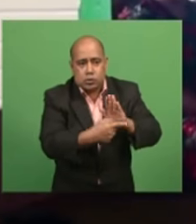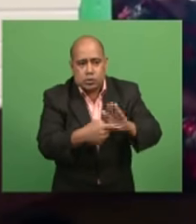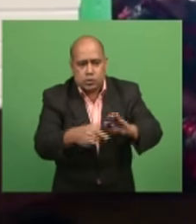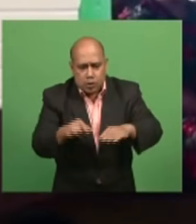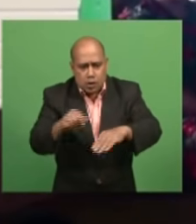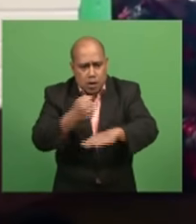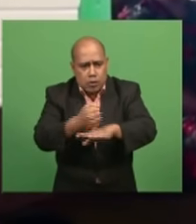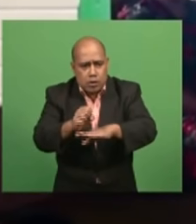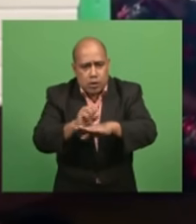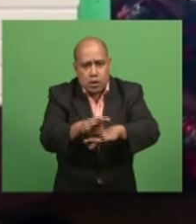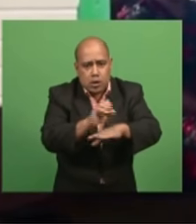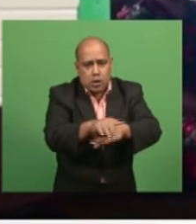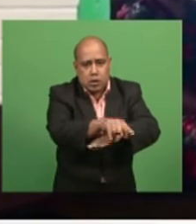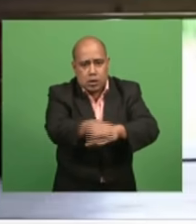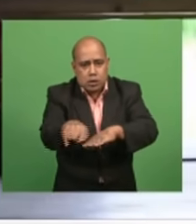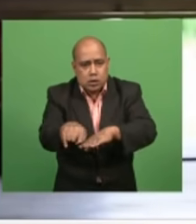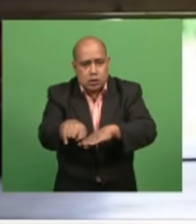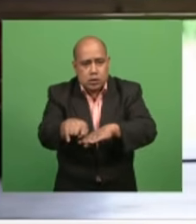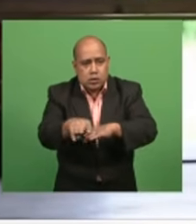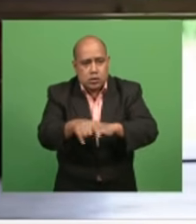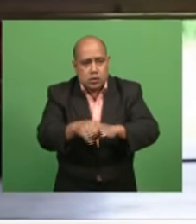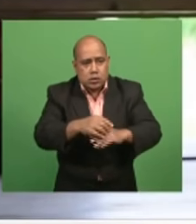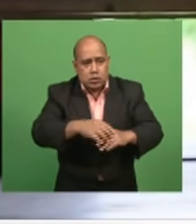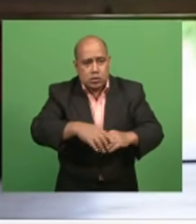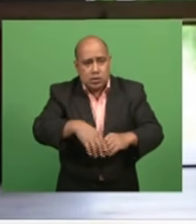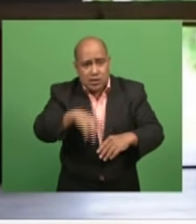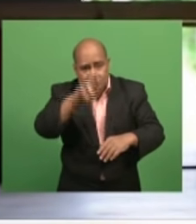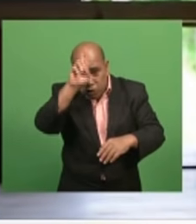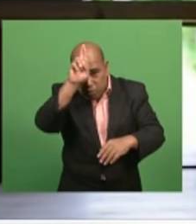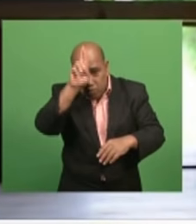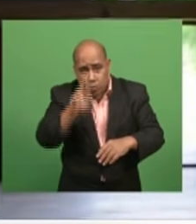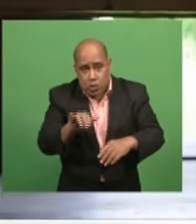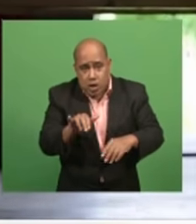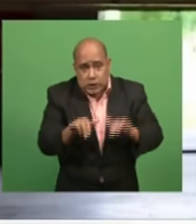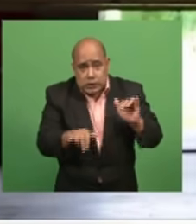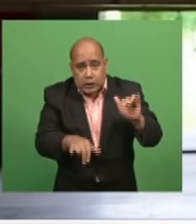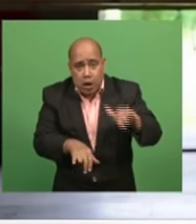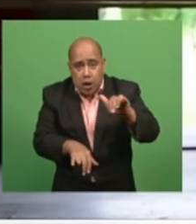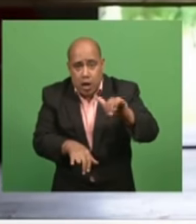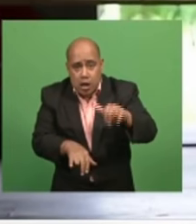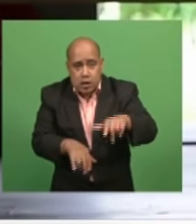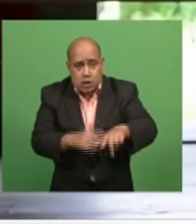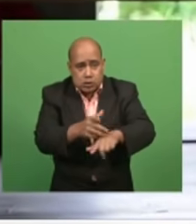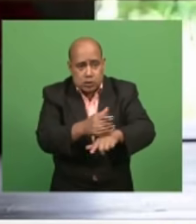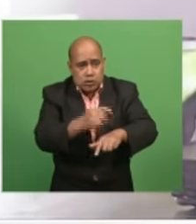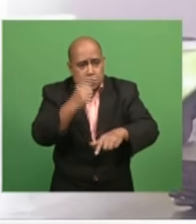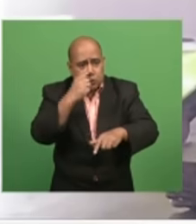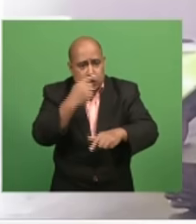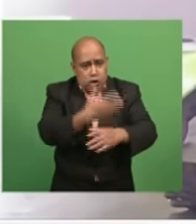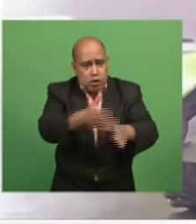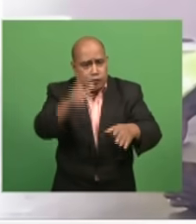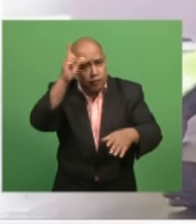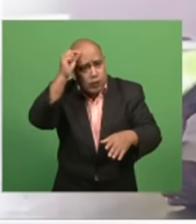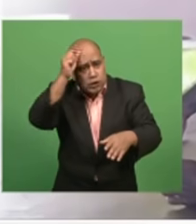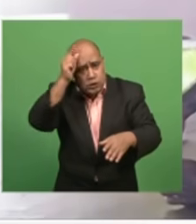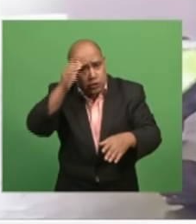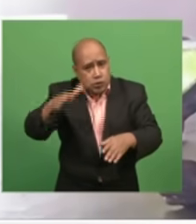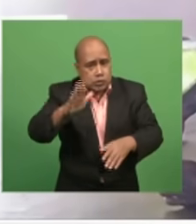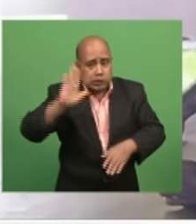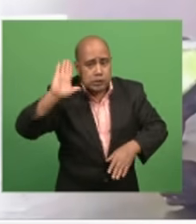Roko Yasawa Nemani Tarotaro stressed that every Fijian needs to adhere to those restrictions to stop the spread of